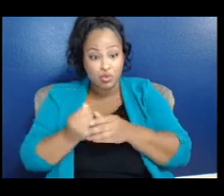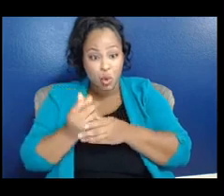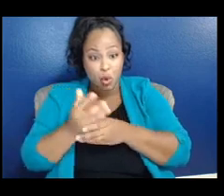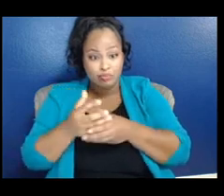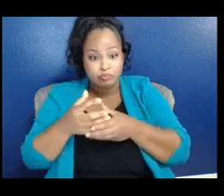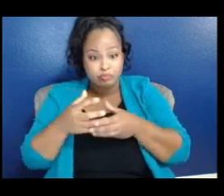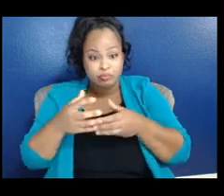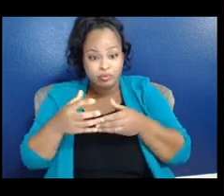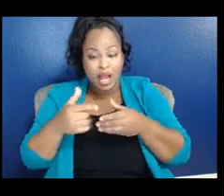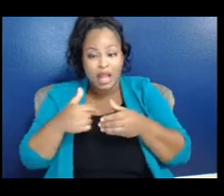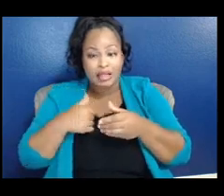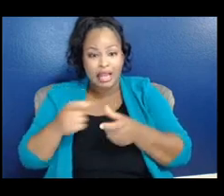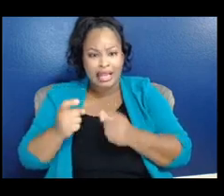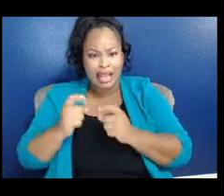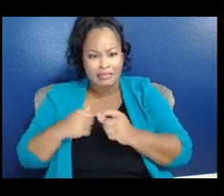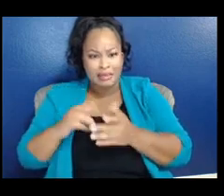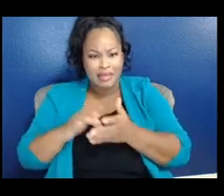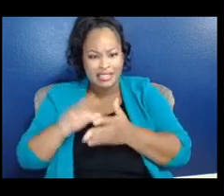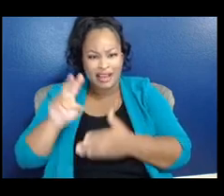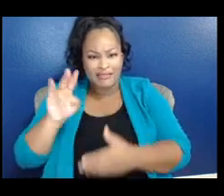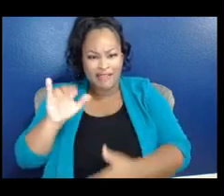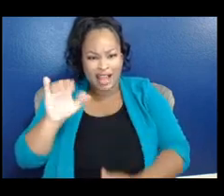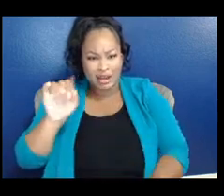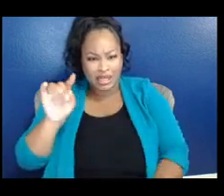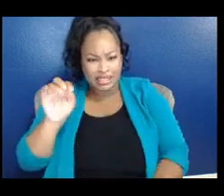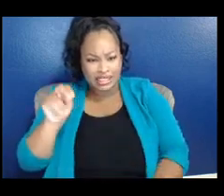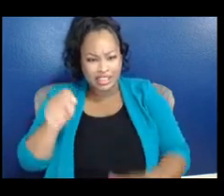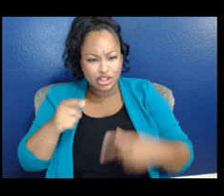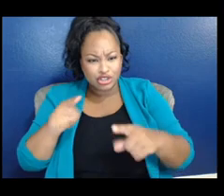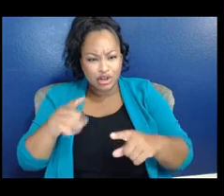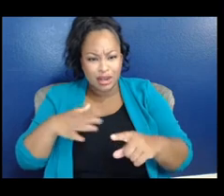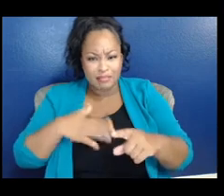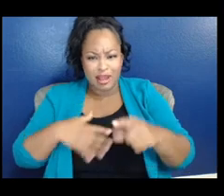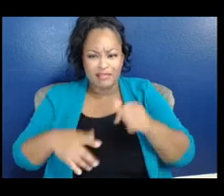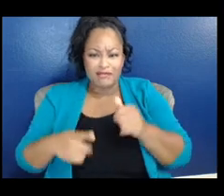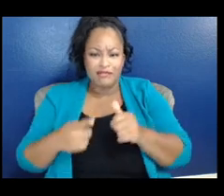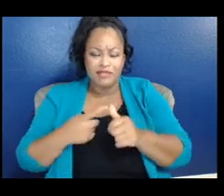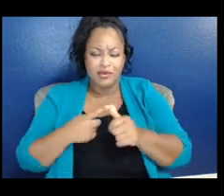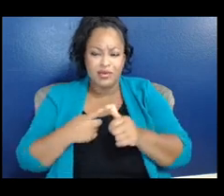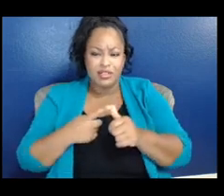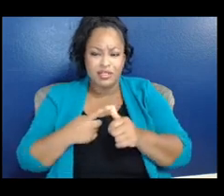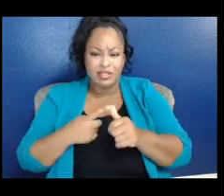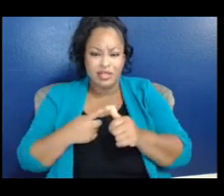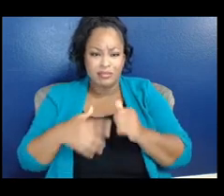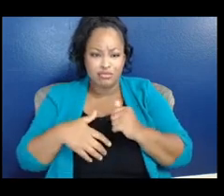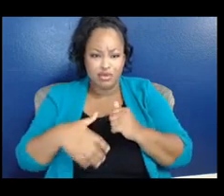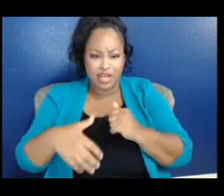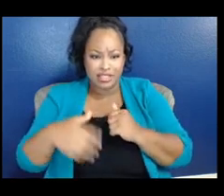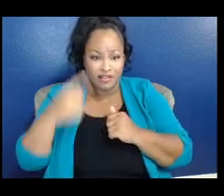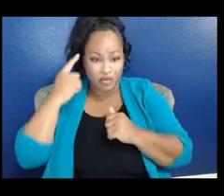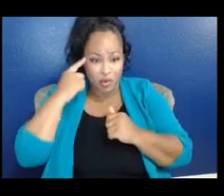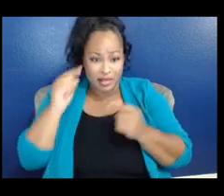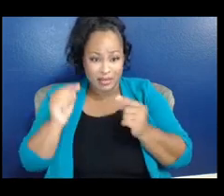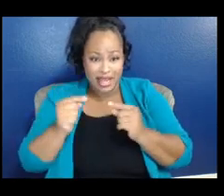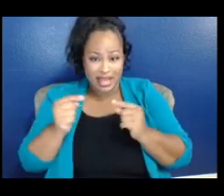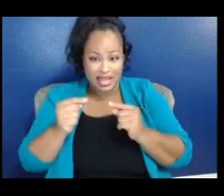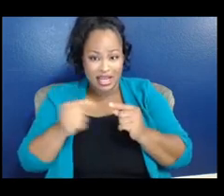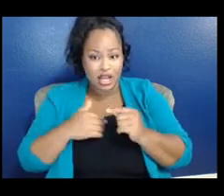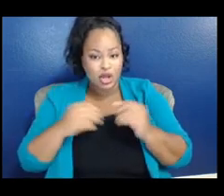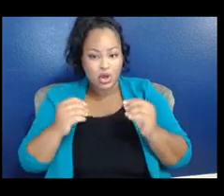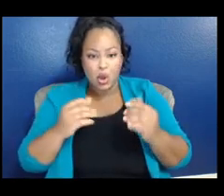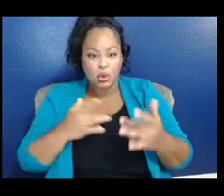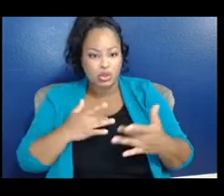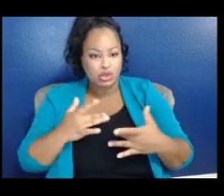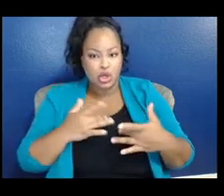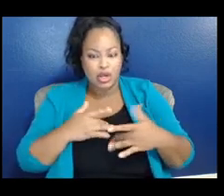Vicodin during my first pregnancy for the pain. There was no concern at all, you know,